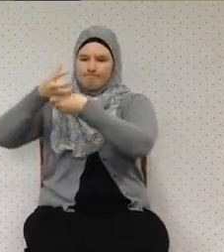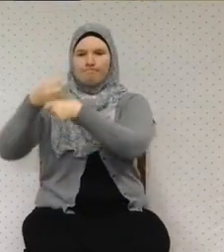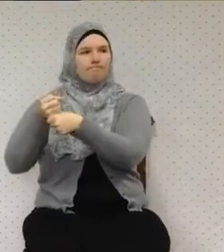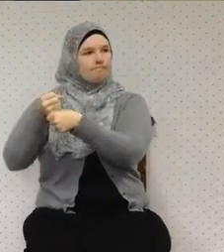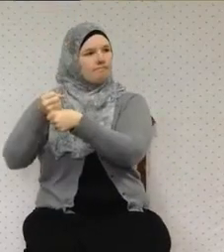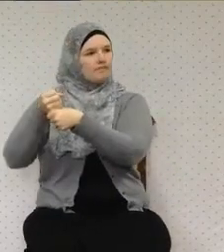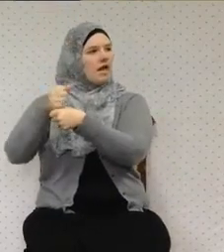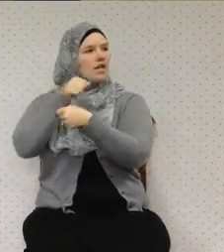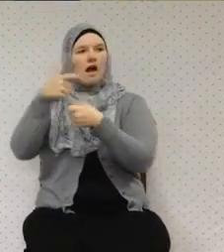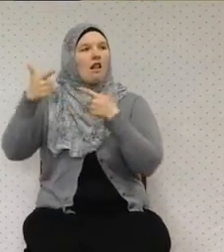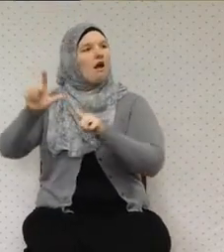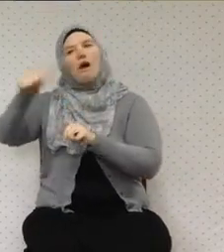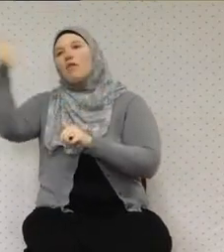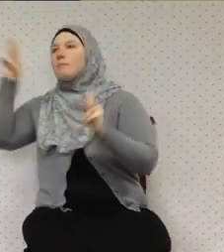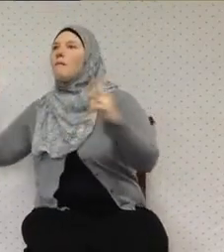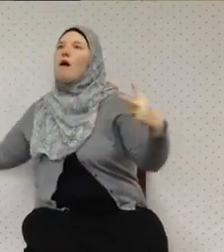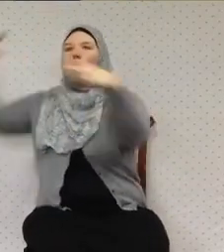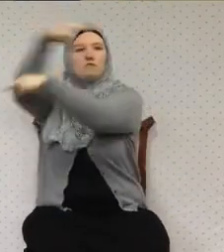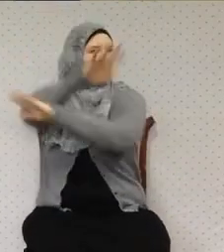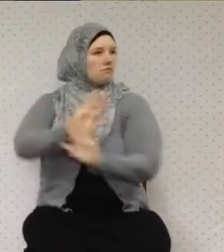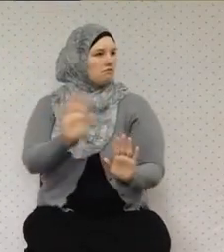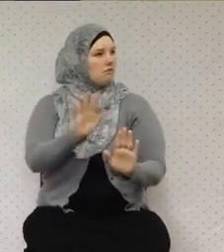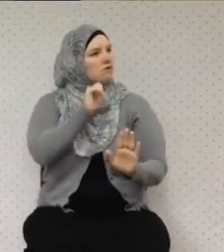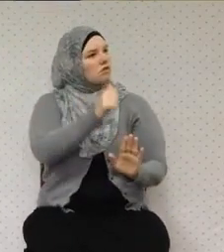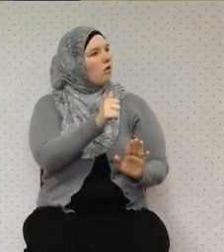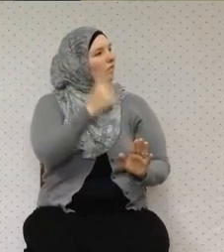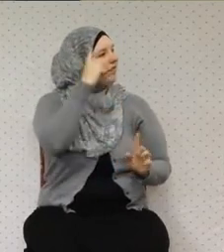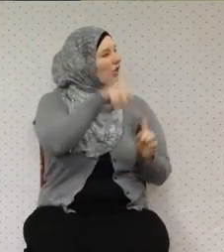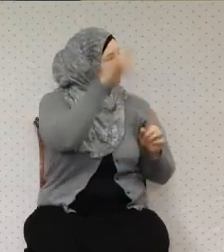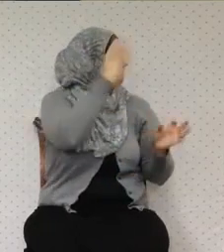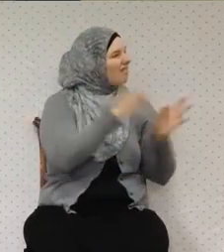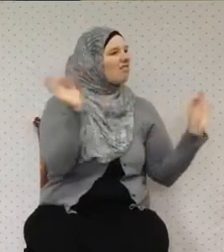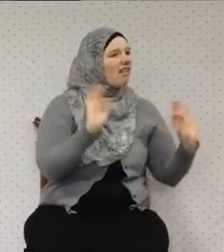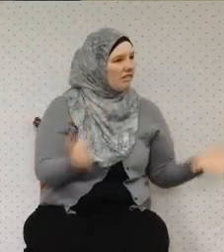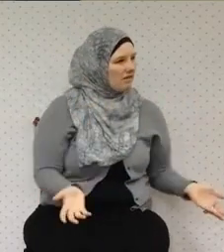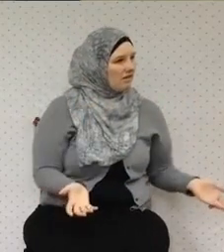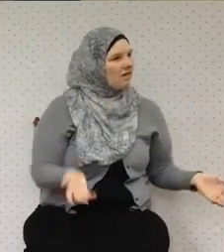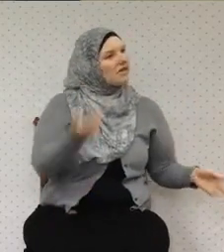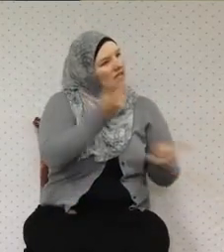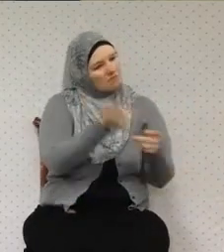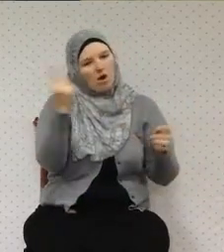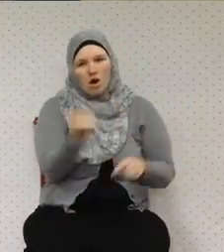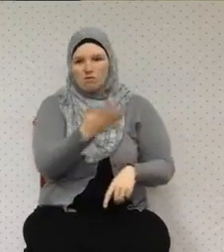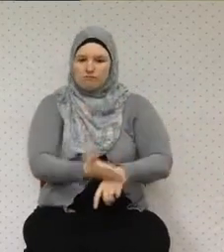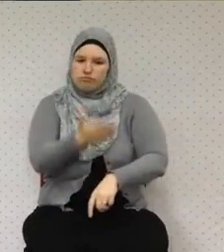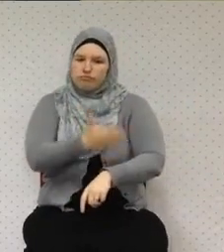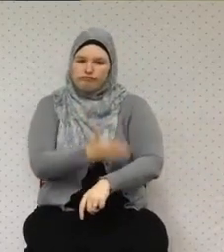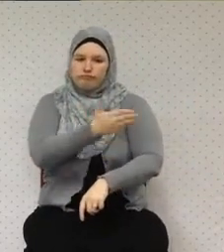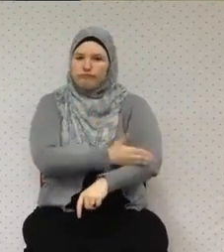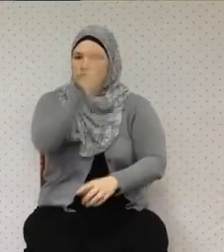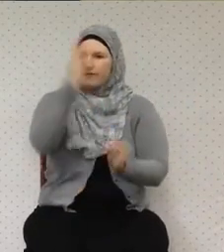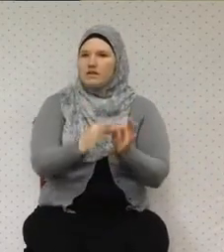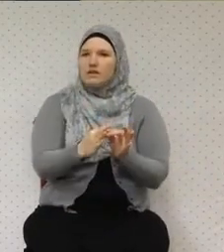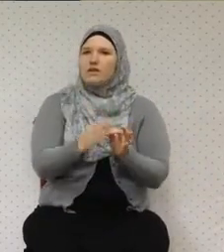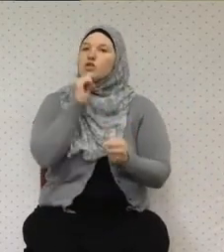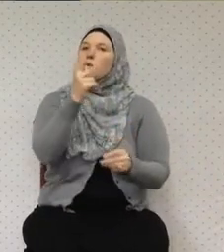amanu, aminu. Don't take your faith for granted. Keep upgrading your faith.